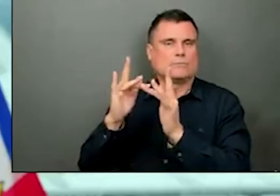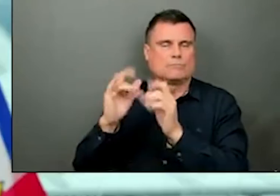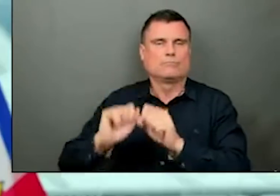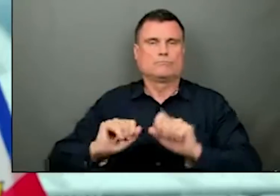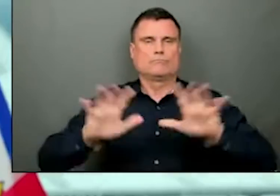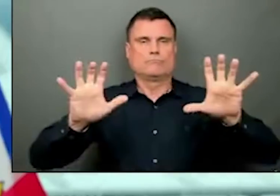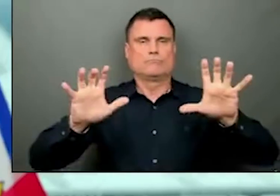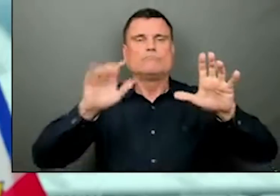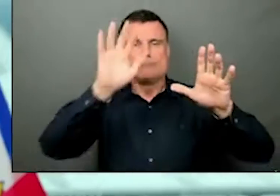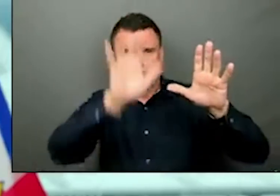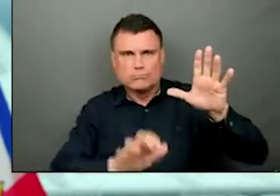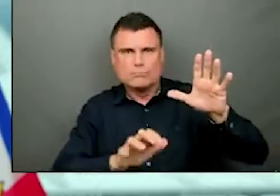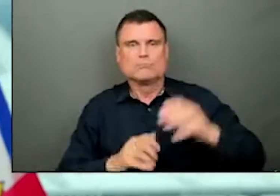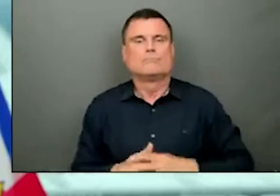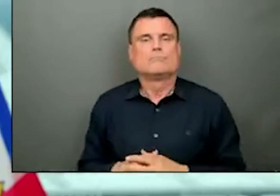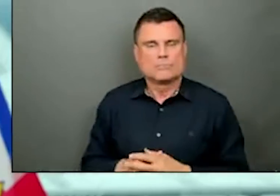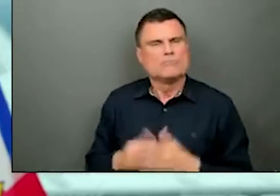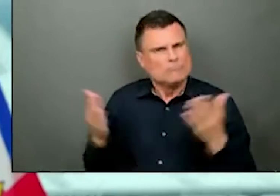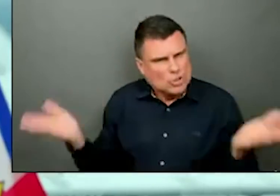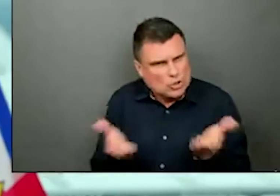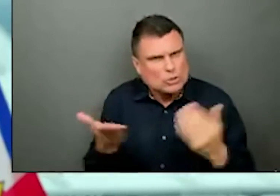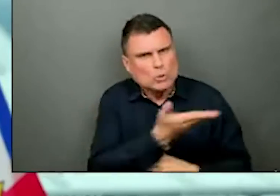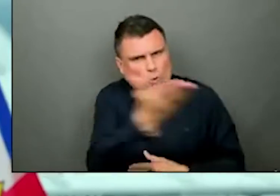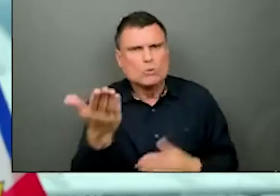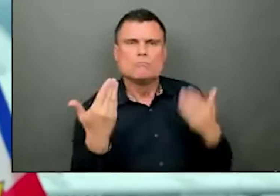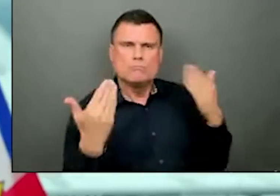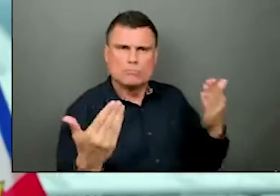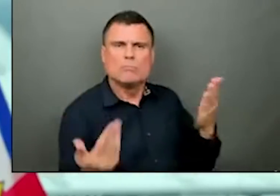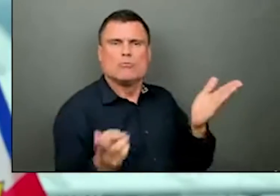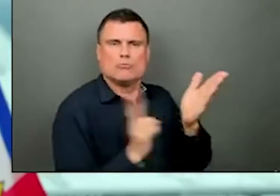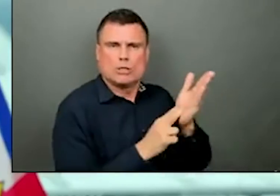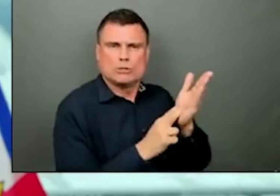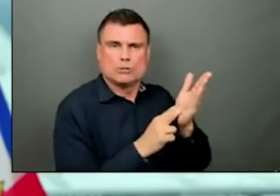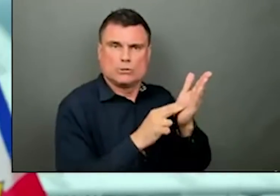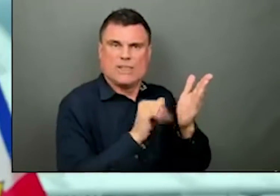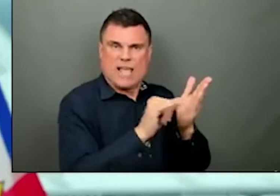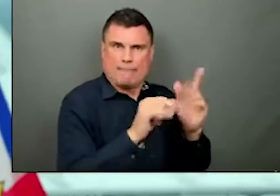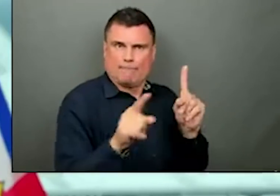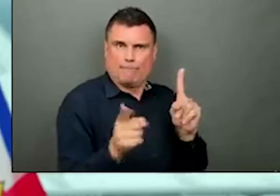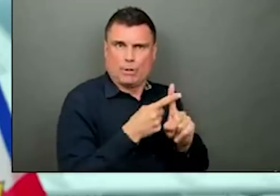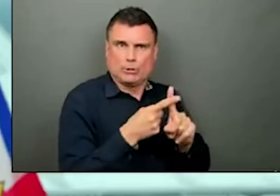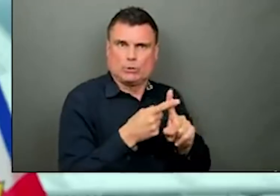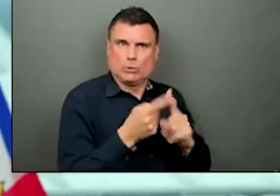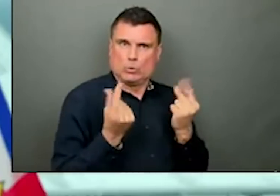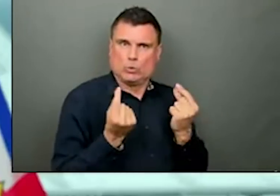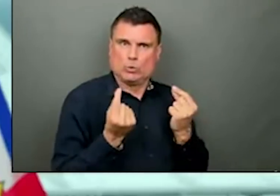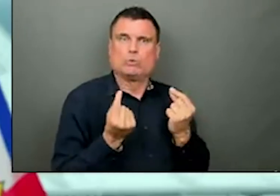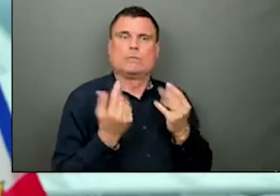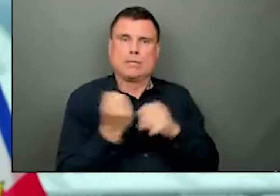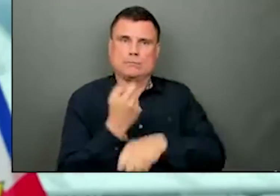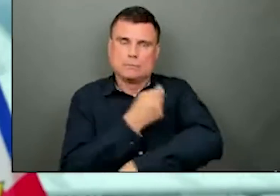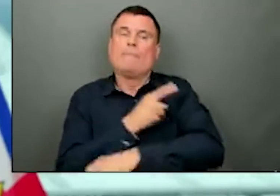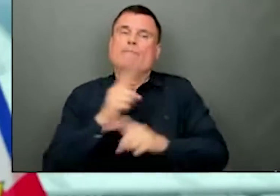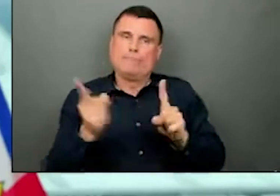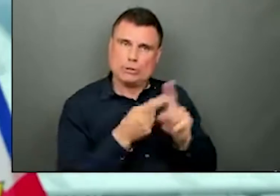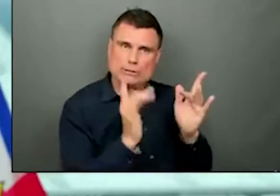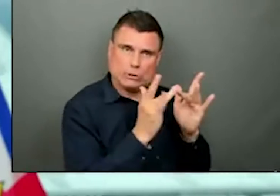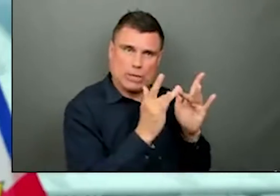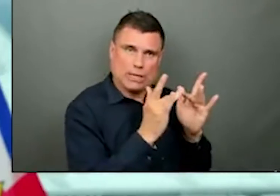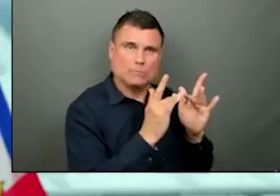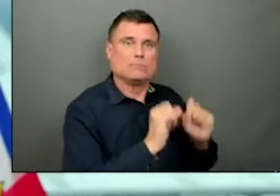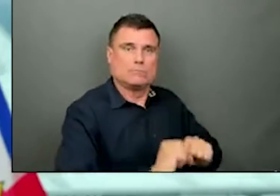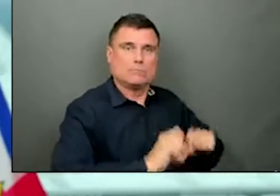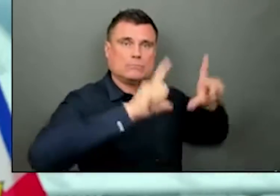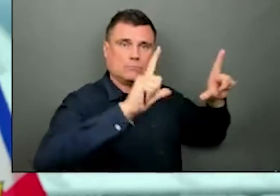possible. Registration is required only once, and I know some people have had some concerns about whether when